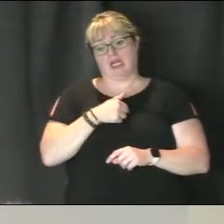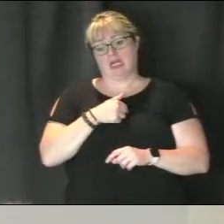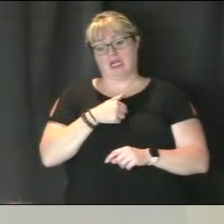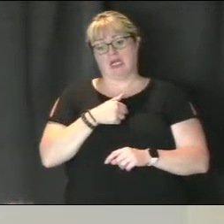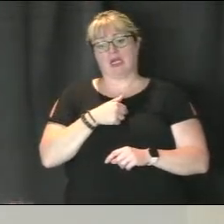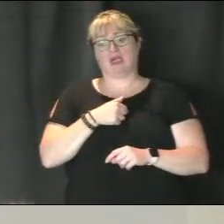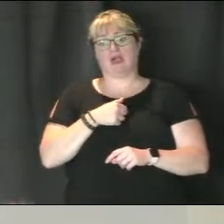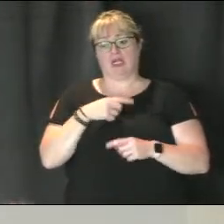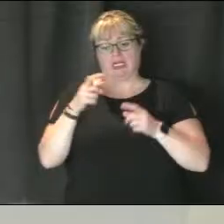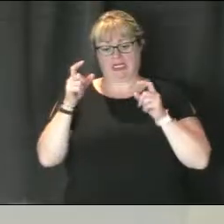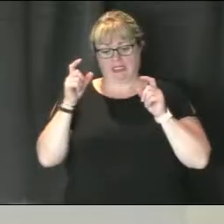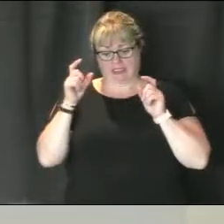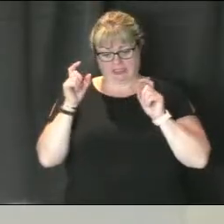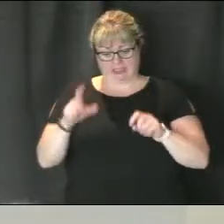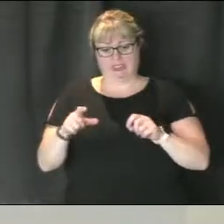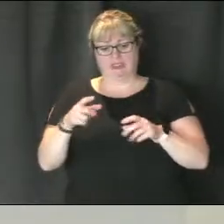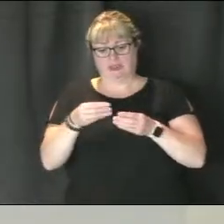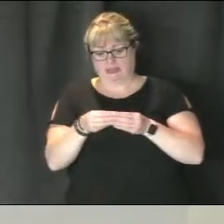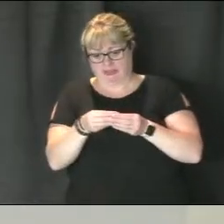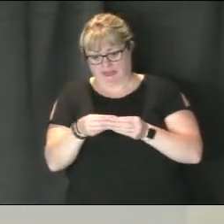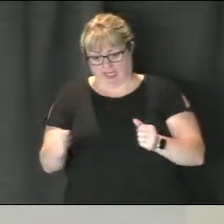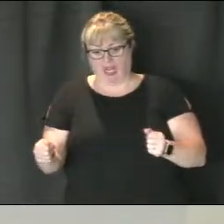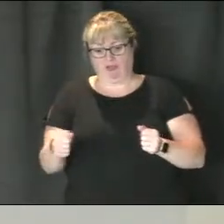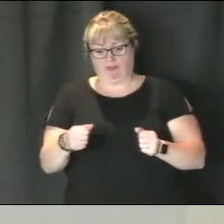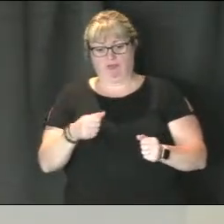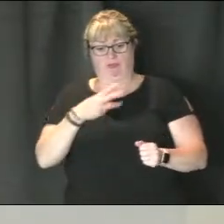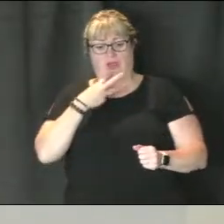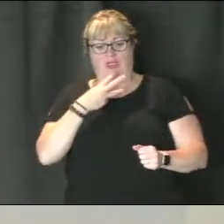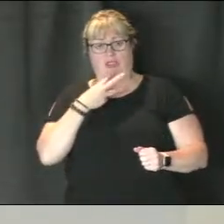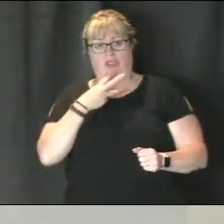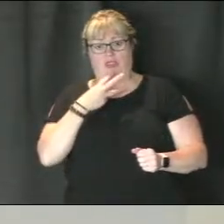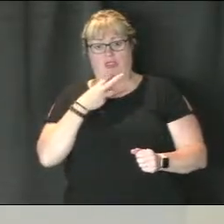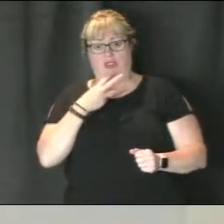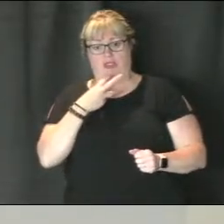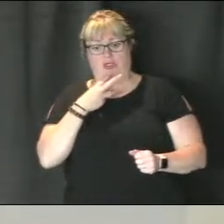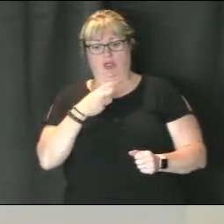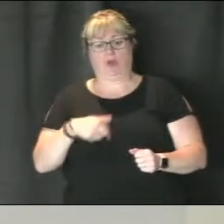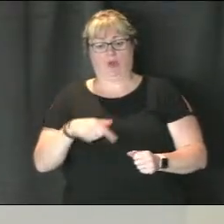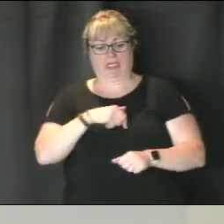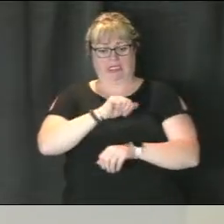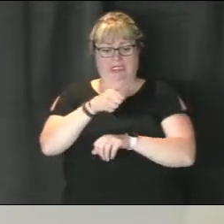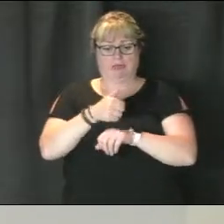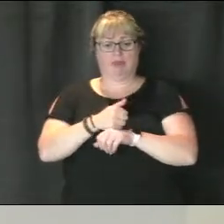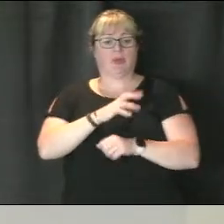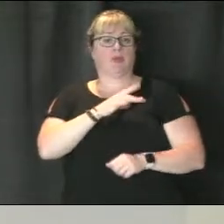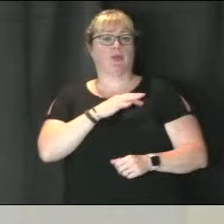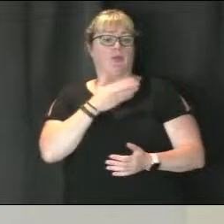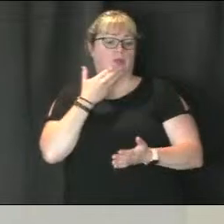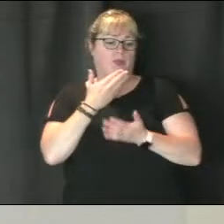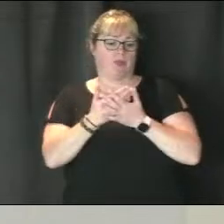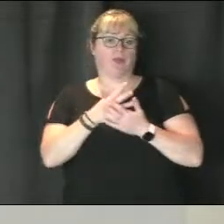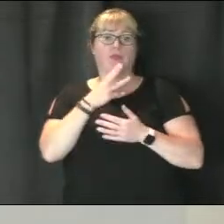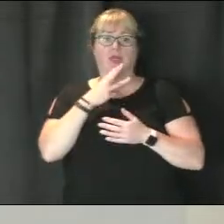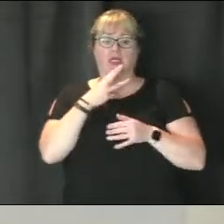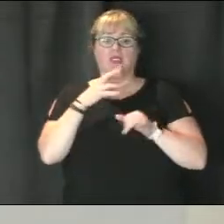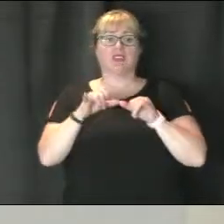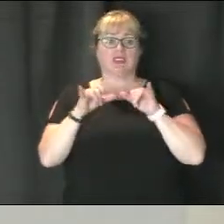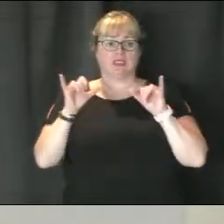to start from where we were to bring us to where we are now with a top-of-the-line water system.